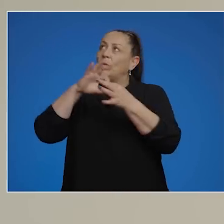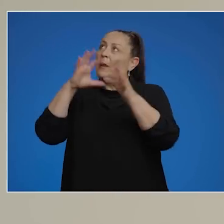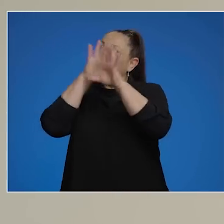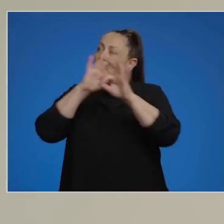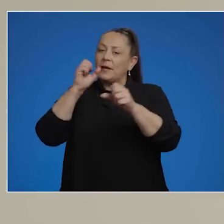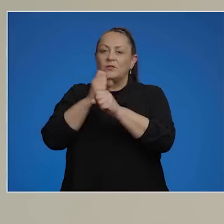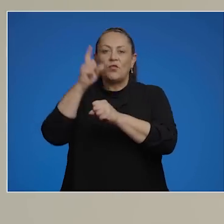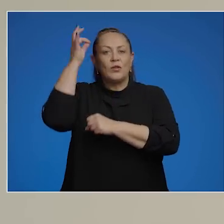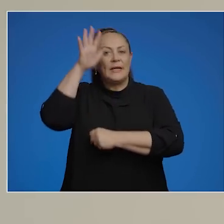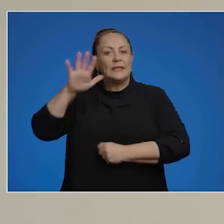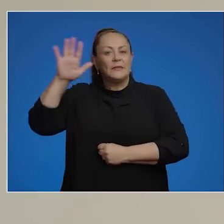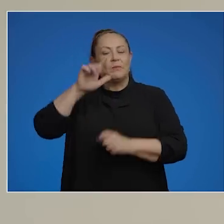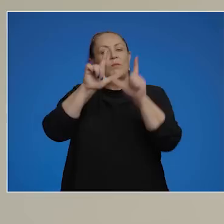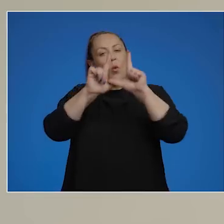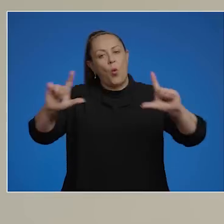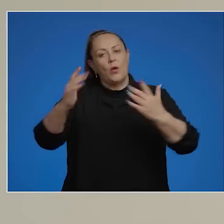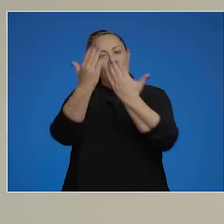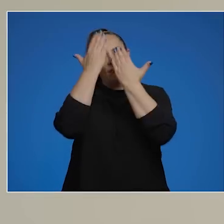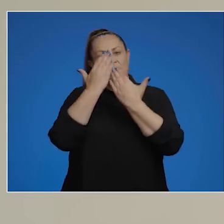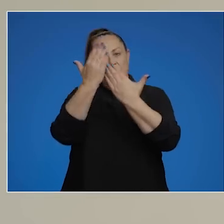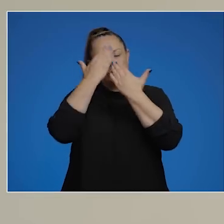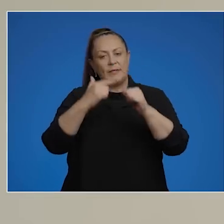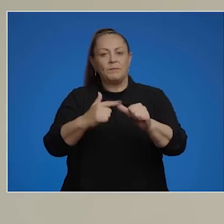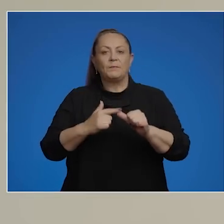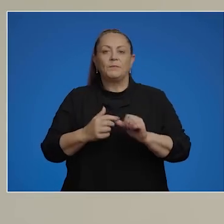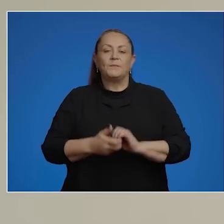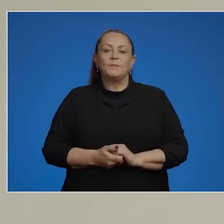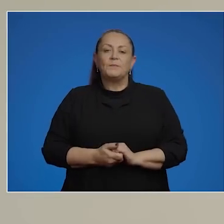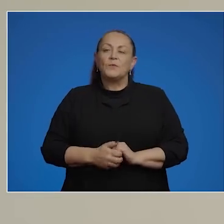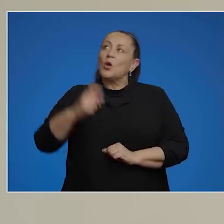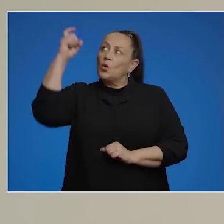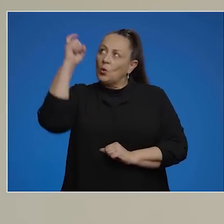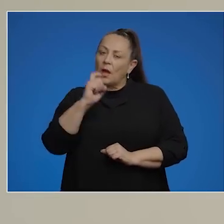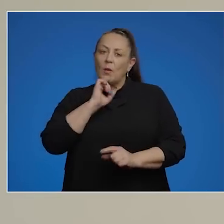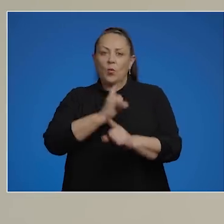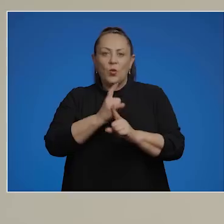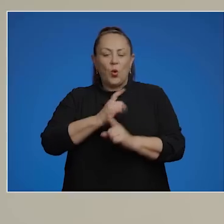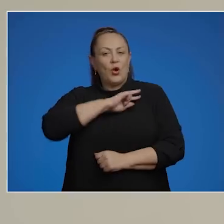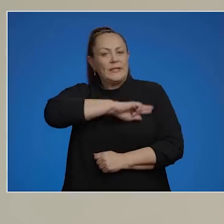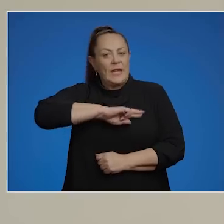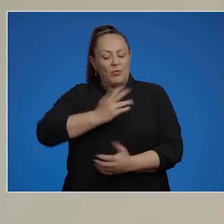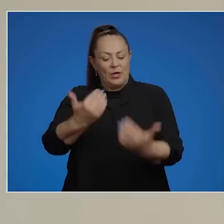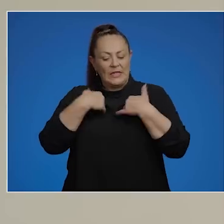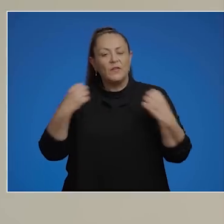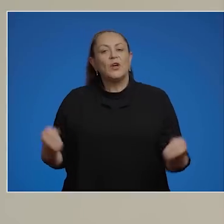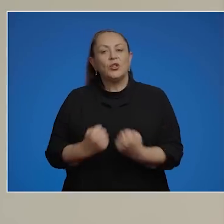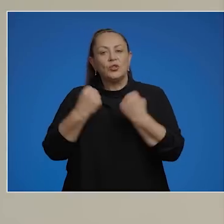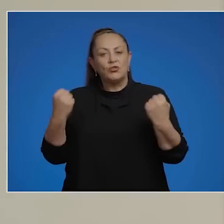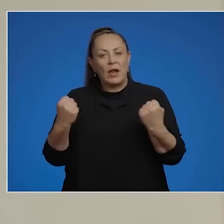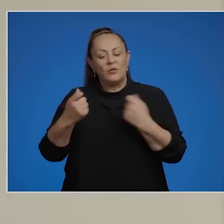Lord, have mercy. Lord, have mercy. You come in word and sacrament to strengthen us in holiness.